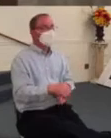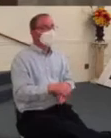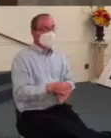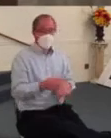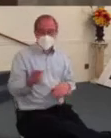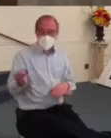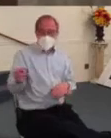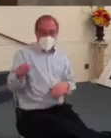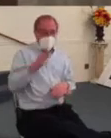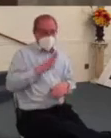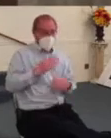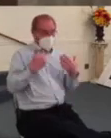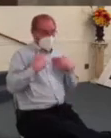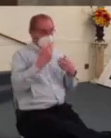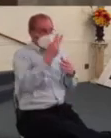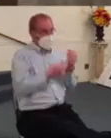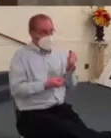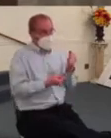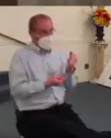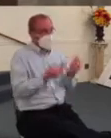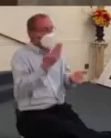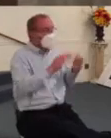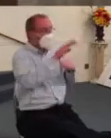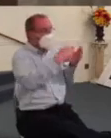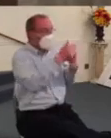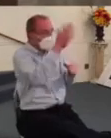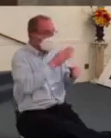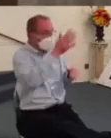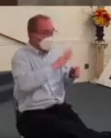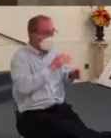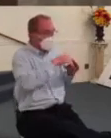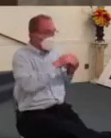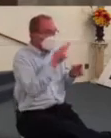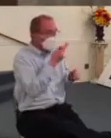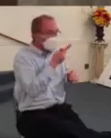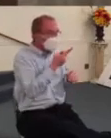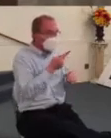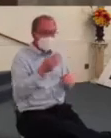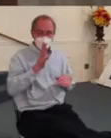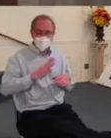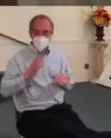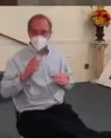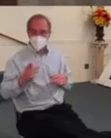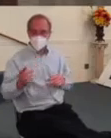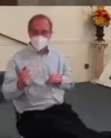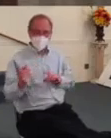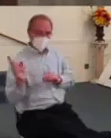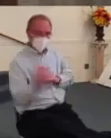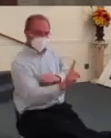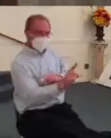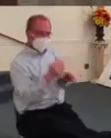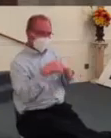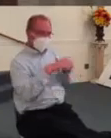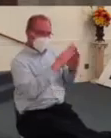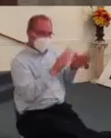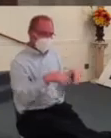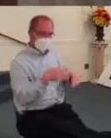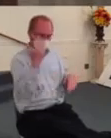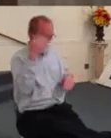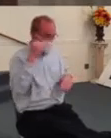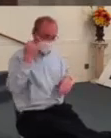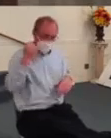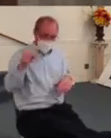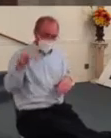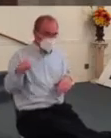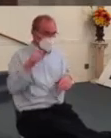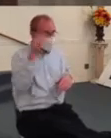And this woman comes into the house. I don't know if she really knew Simon. I don't know how she even knew that they were